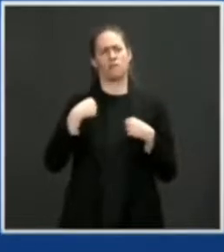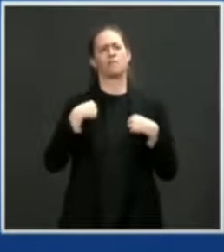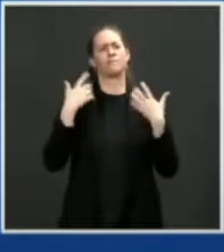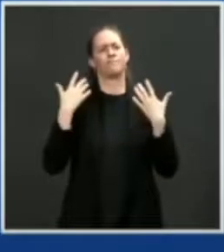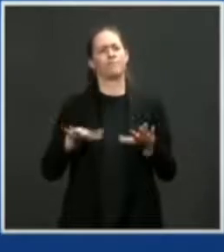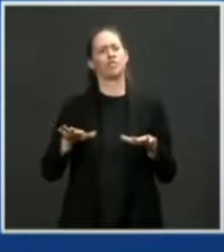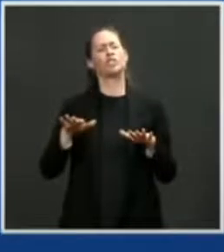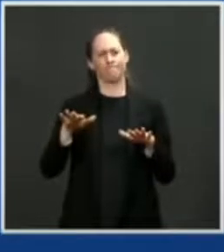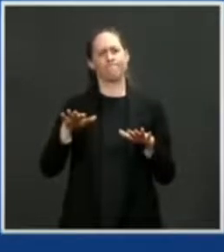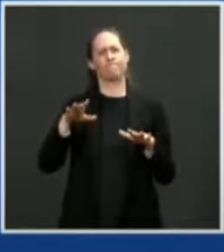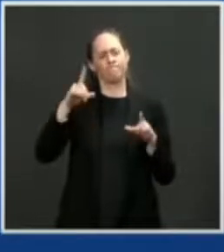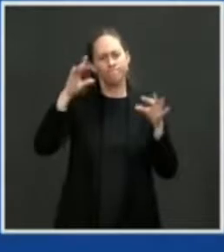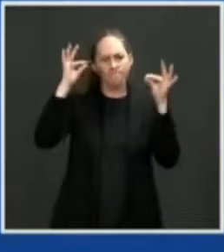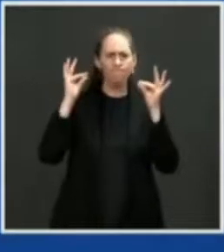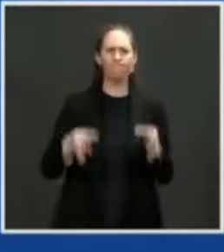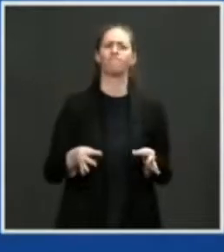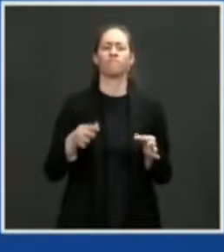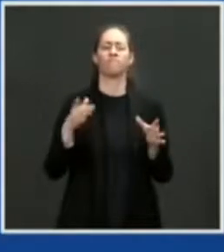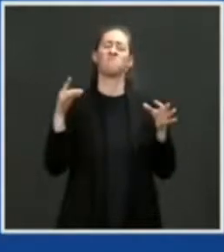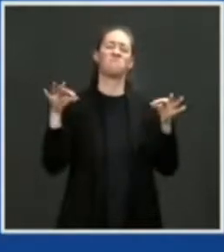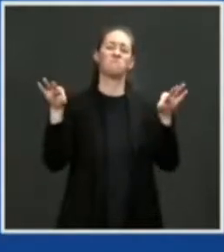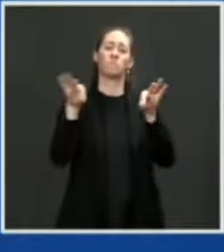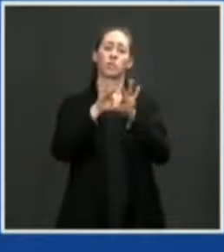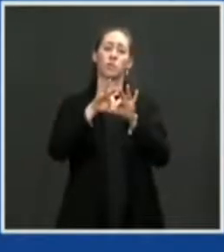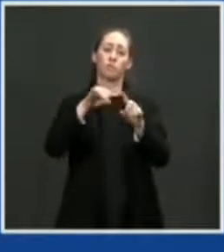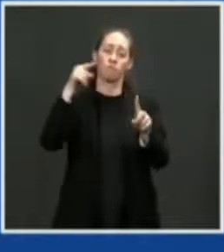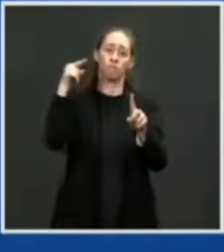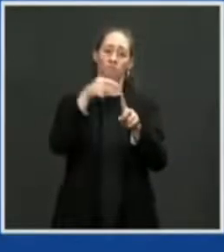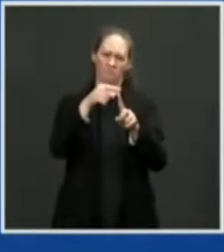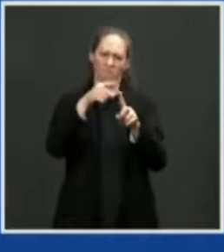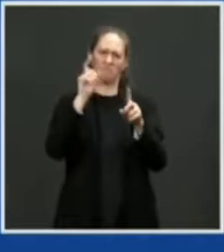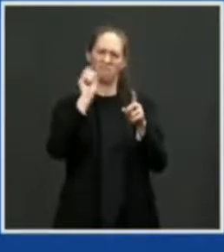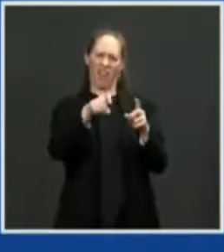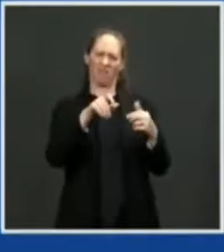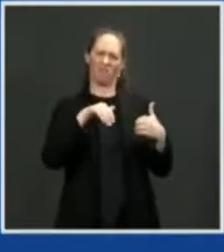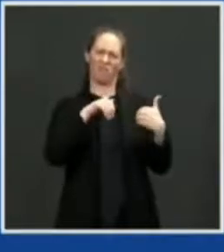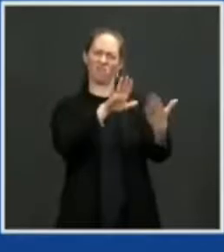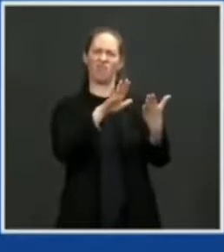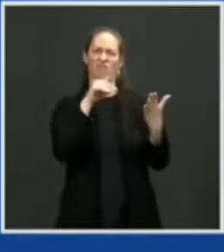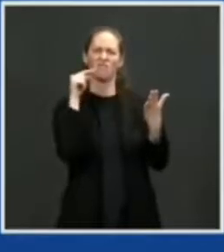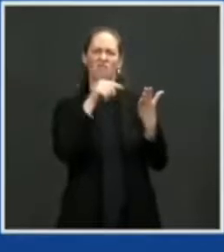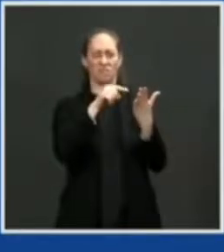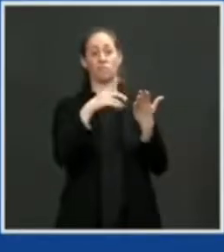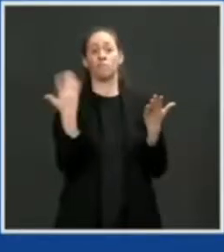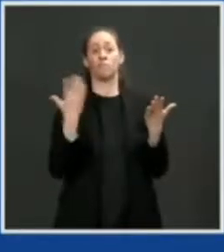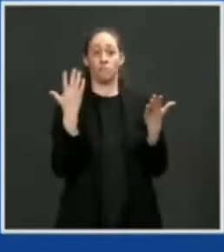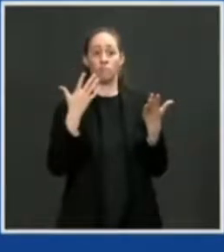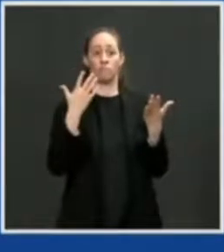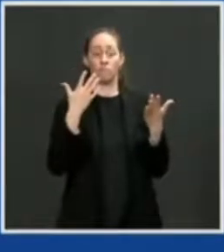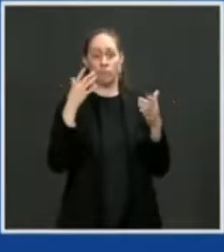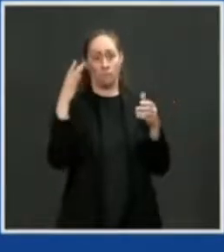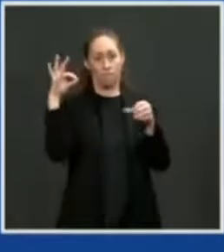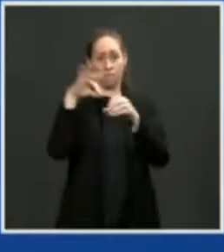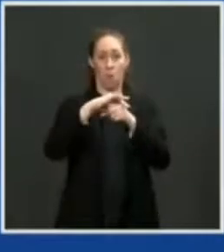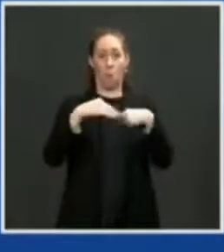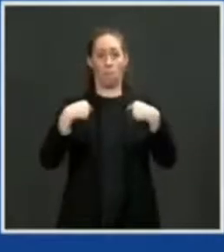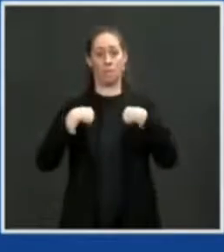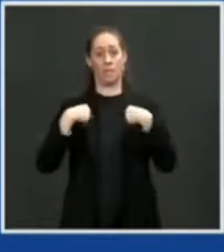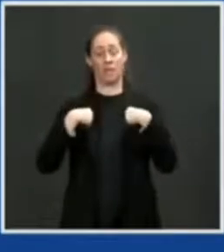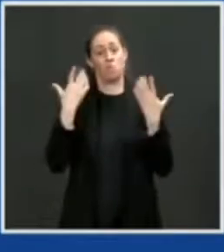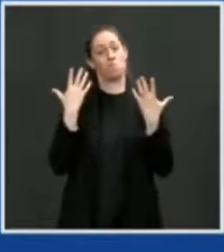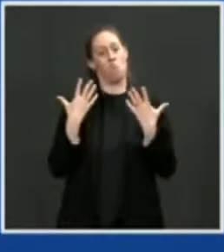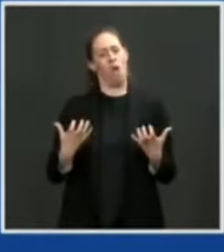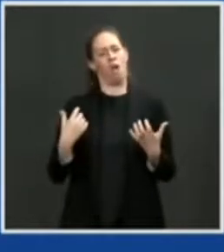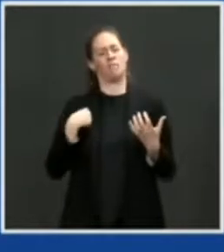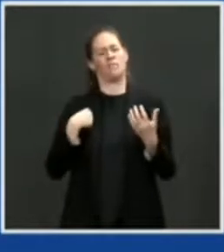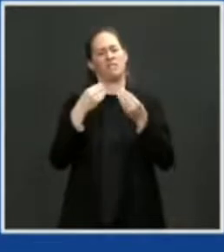basic, simple proposition. And that is, I got elected to solve problems. That's what I And the do. most urgent